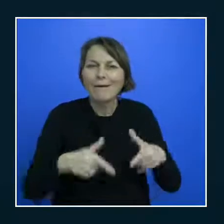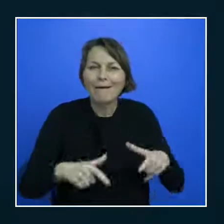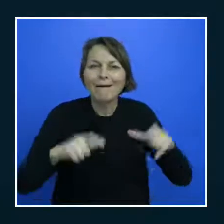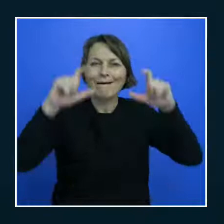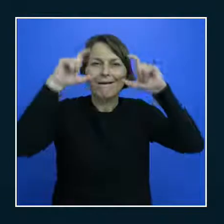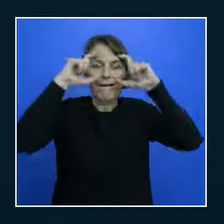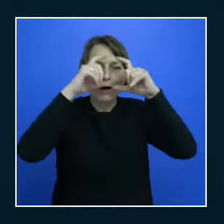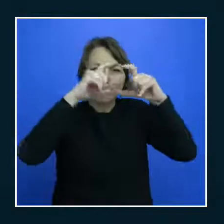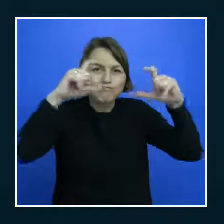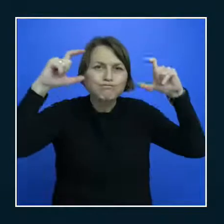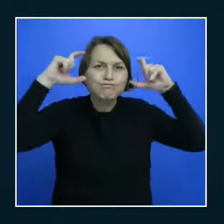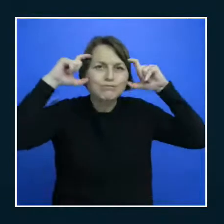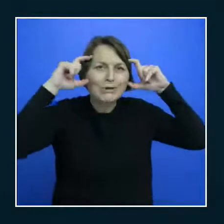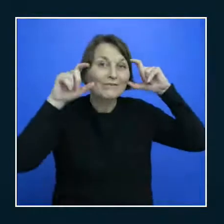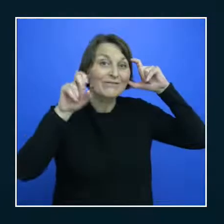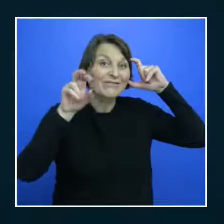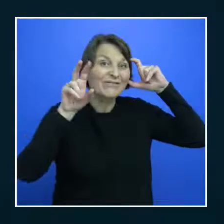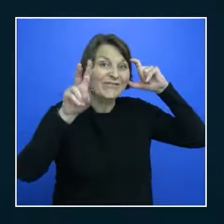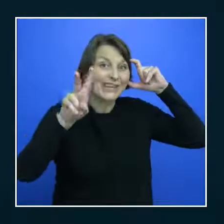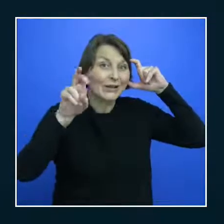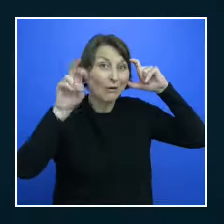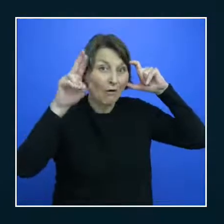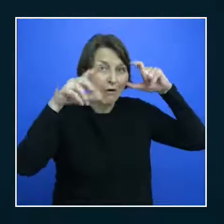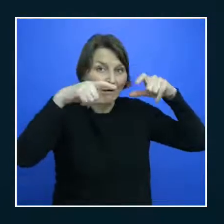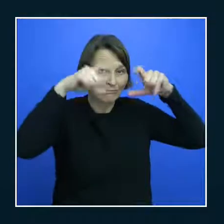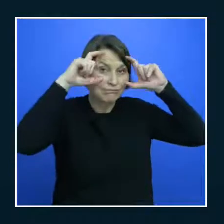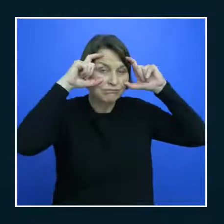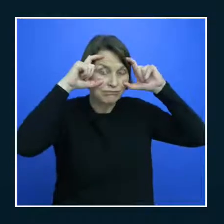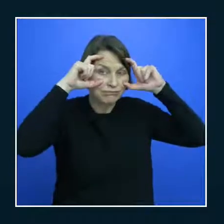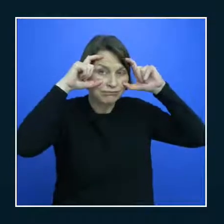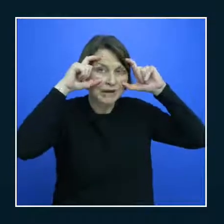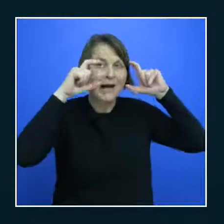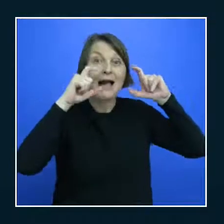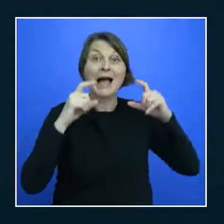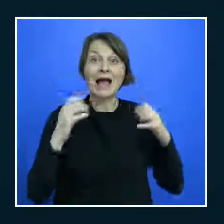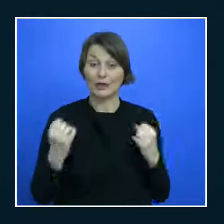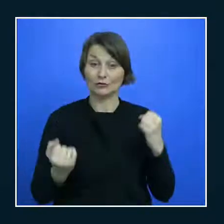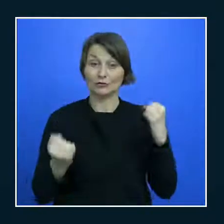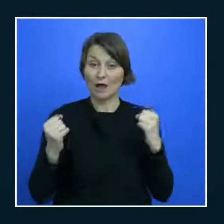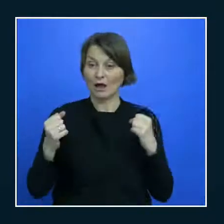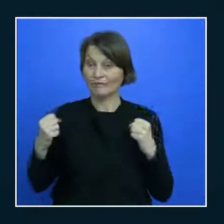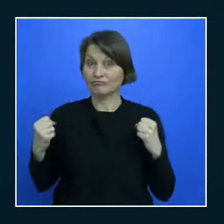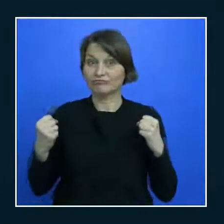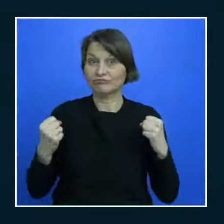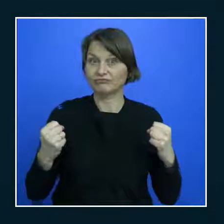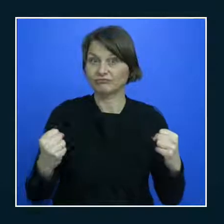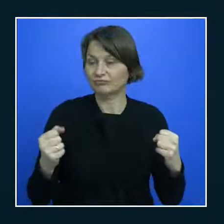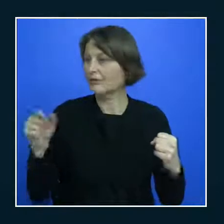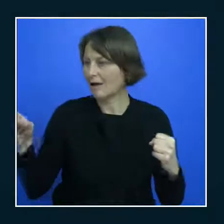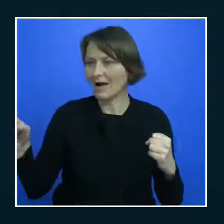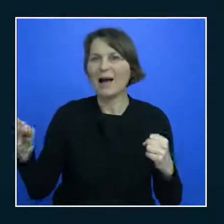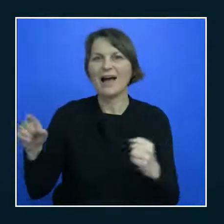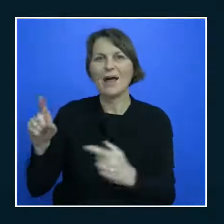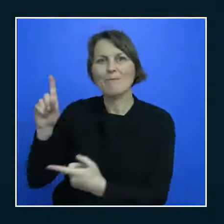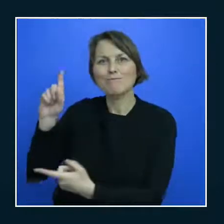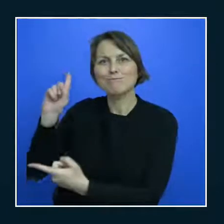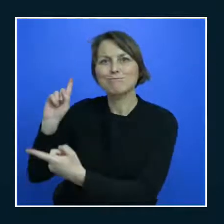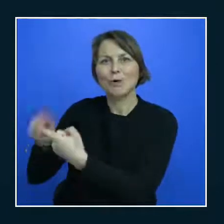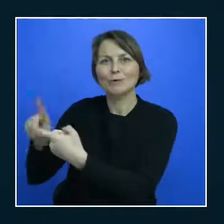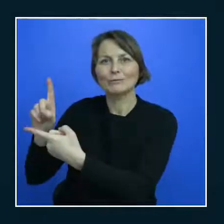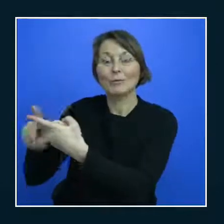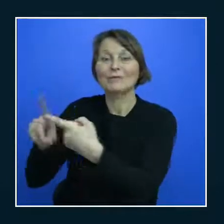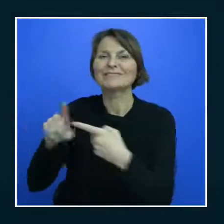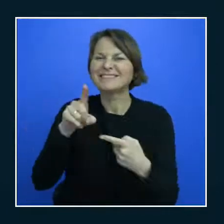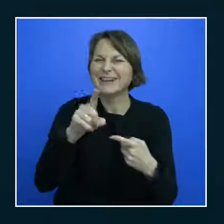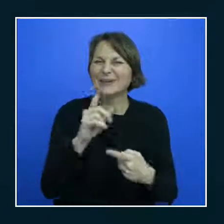drive by it, it can literally put a point on it. And that's cool, right? Because like the thing about mixed reality